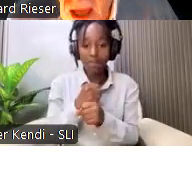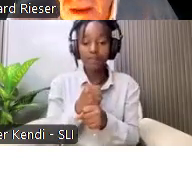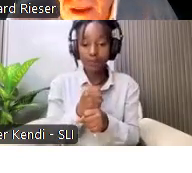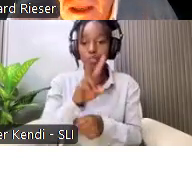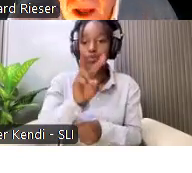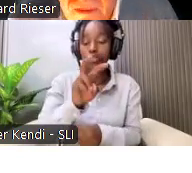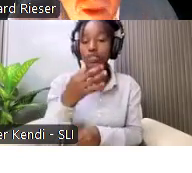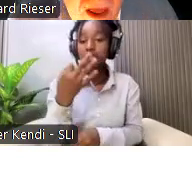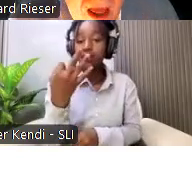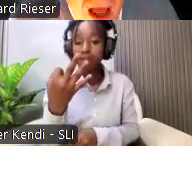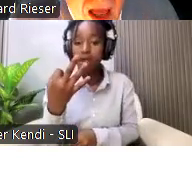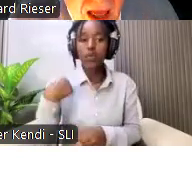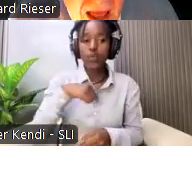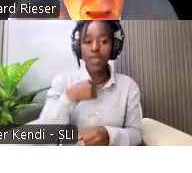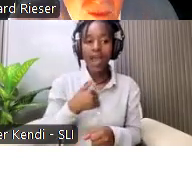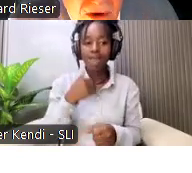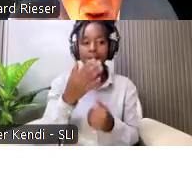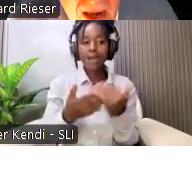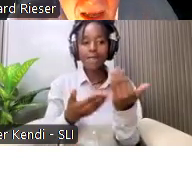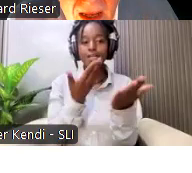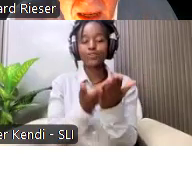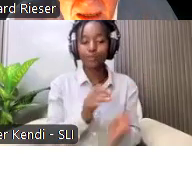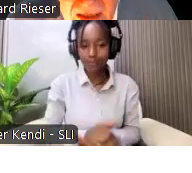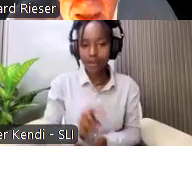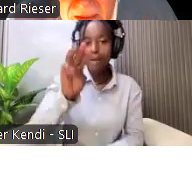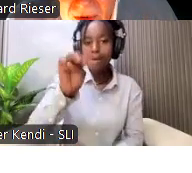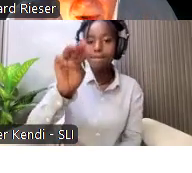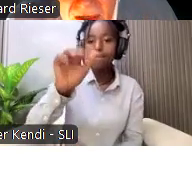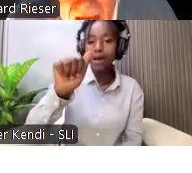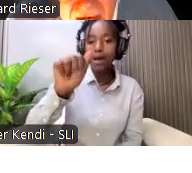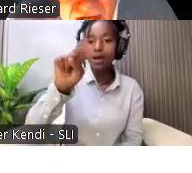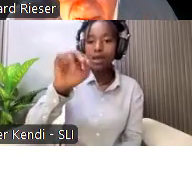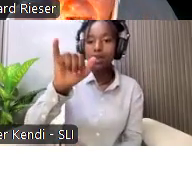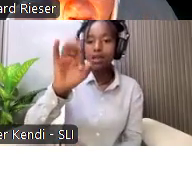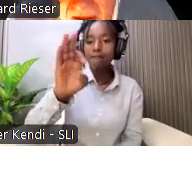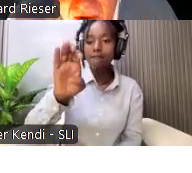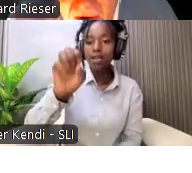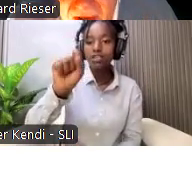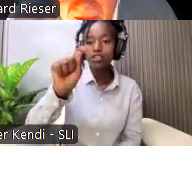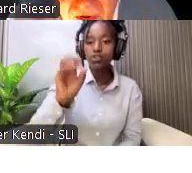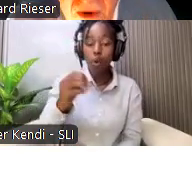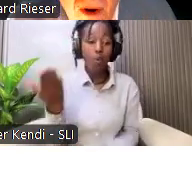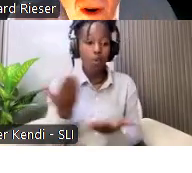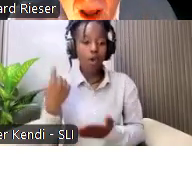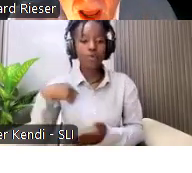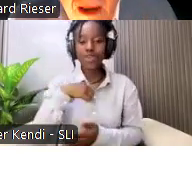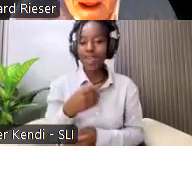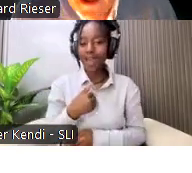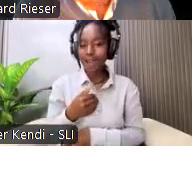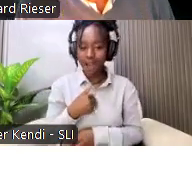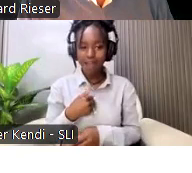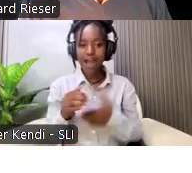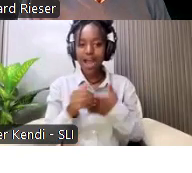our manifesto, and we ran Disabled Leadership, which many of you will have come through